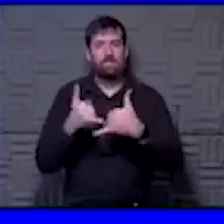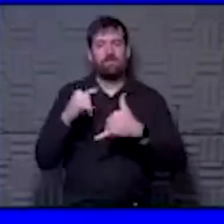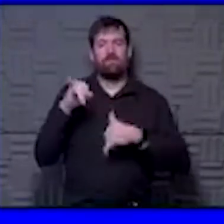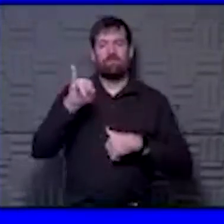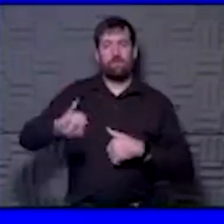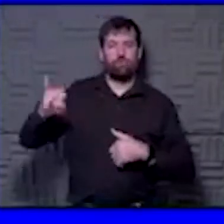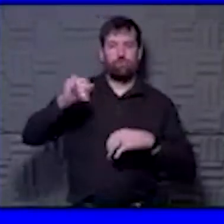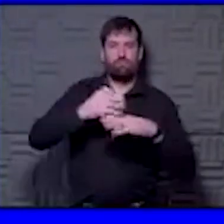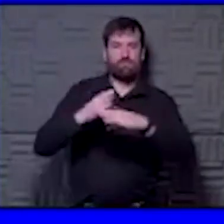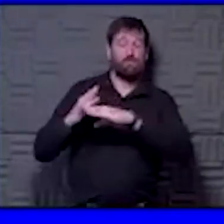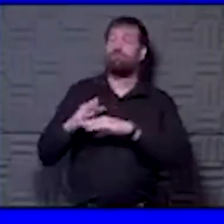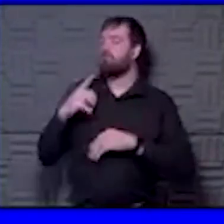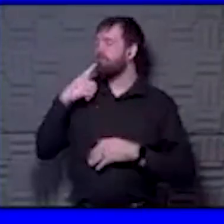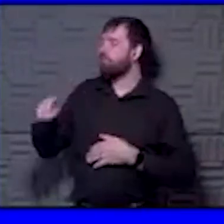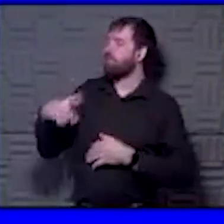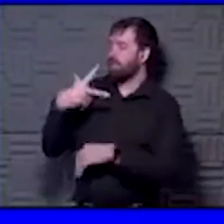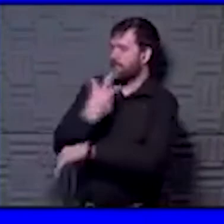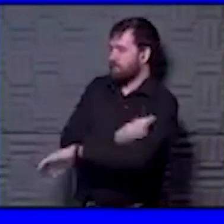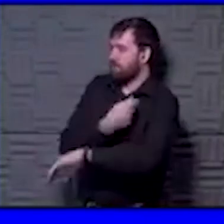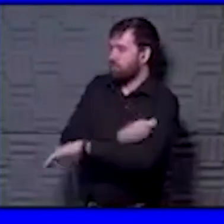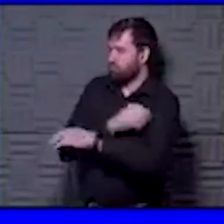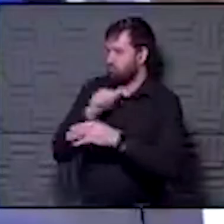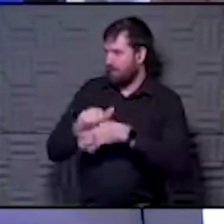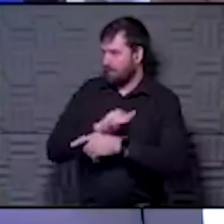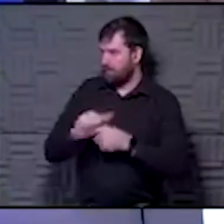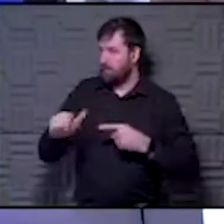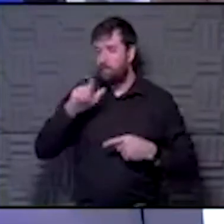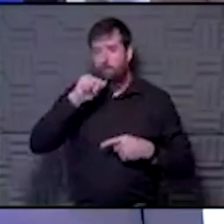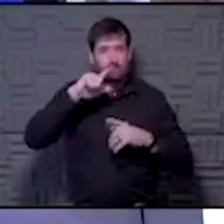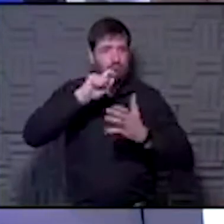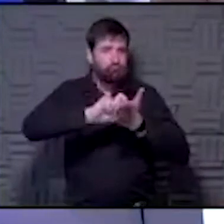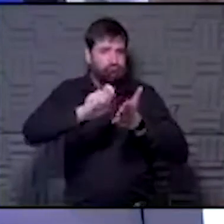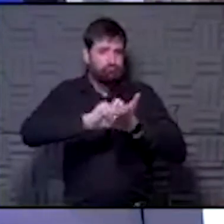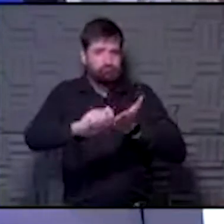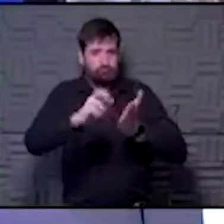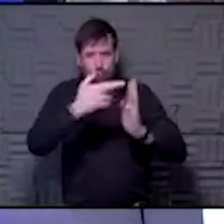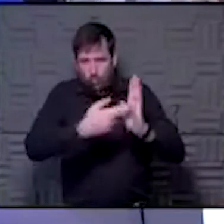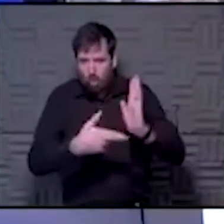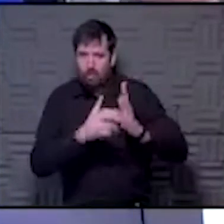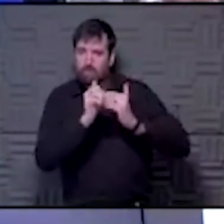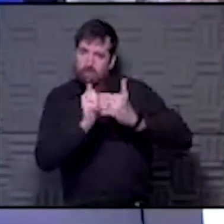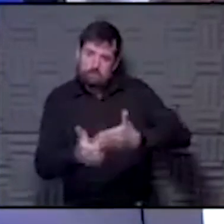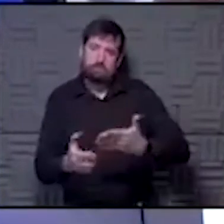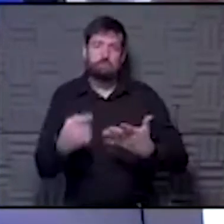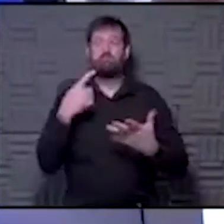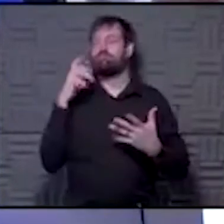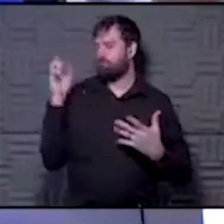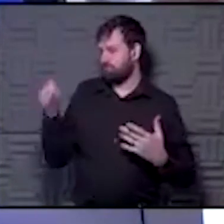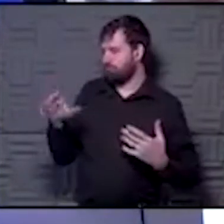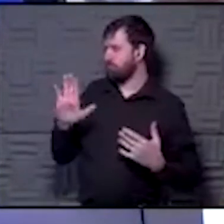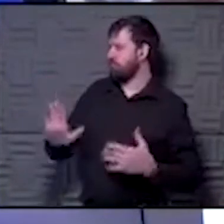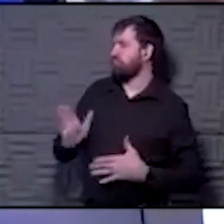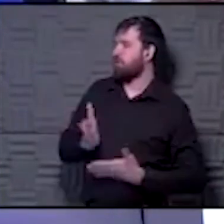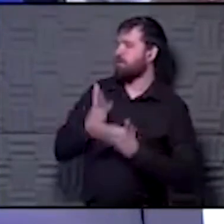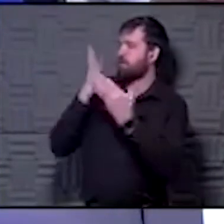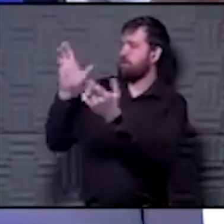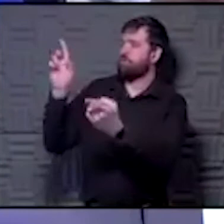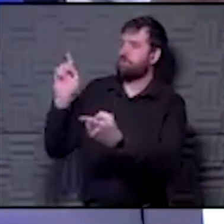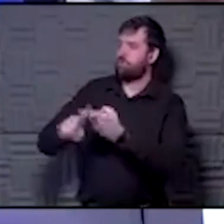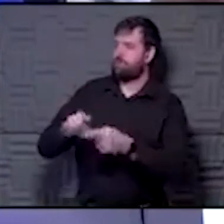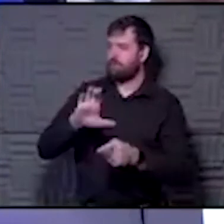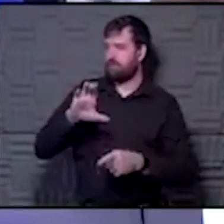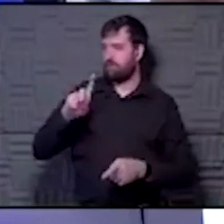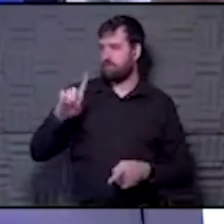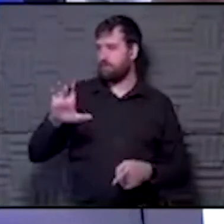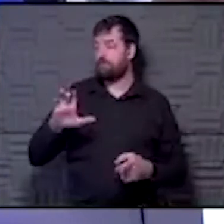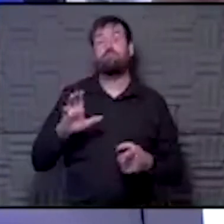the immunization practices. Okay, so they're the people who really write the guidelines and help Right, and they all this. And give their recommendations to the CDC. And here's